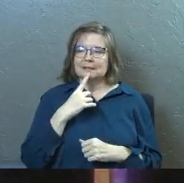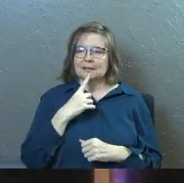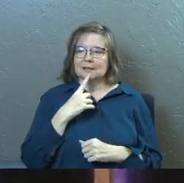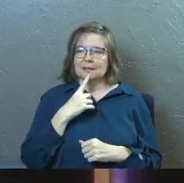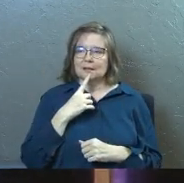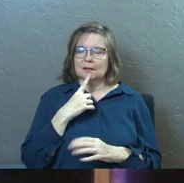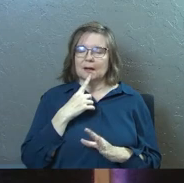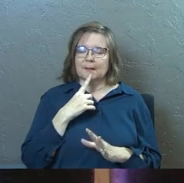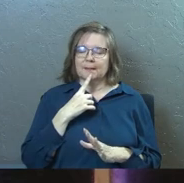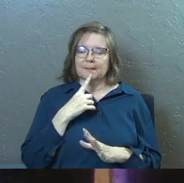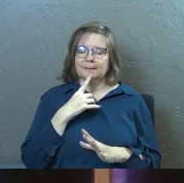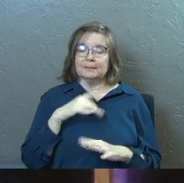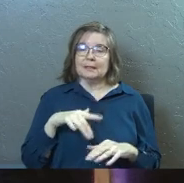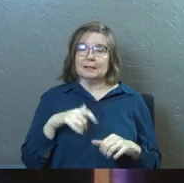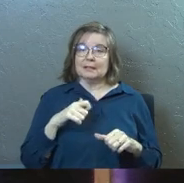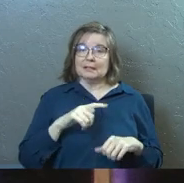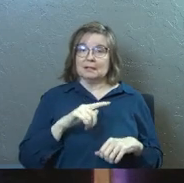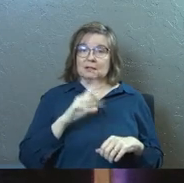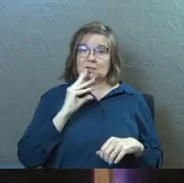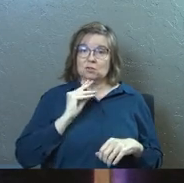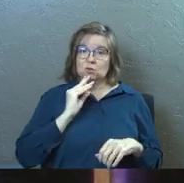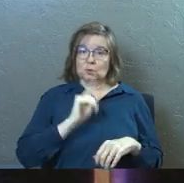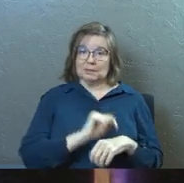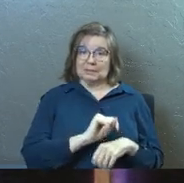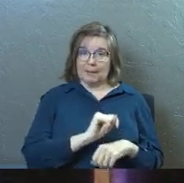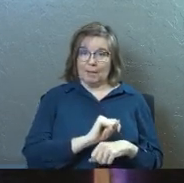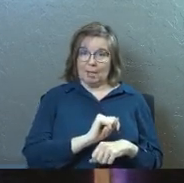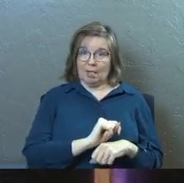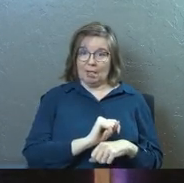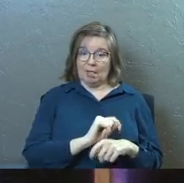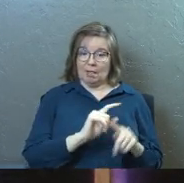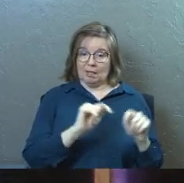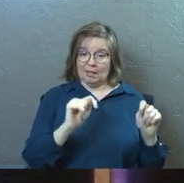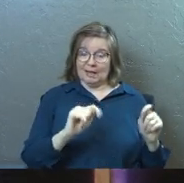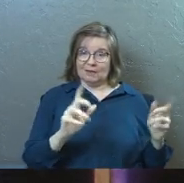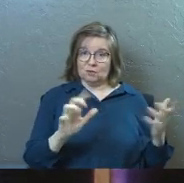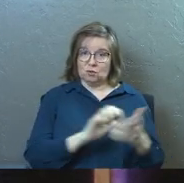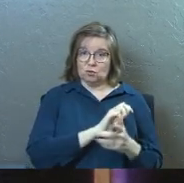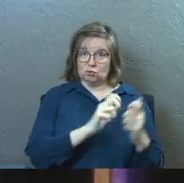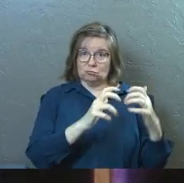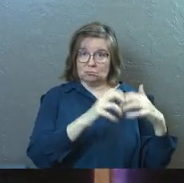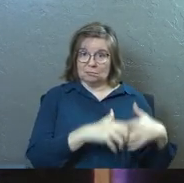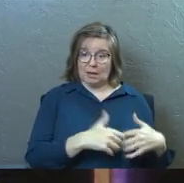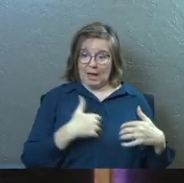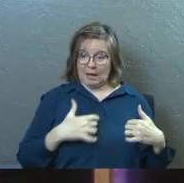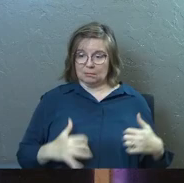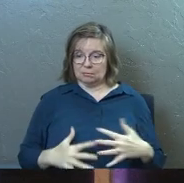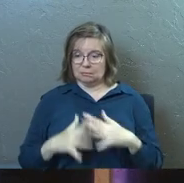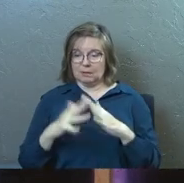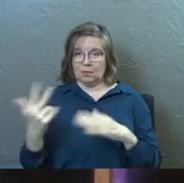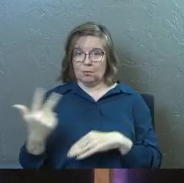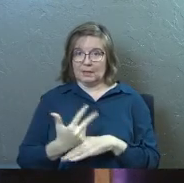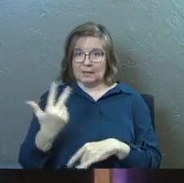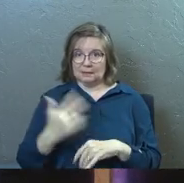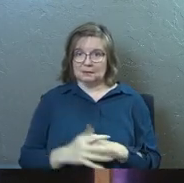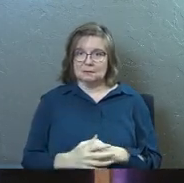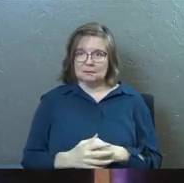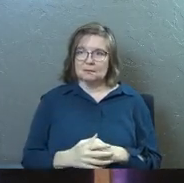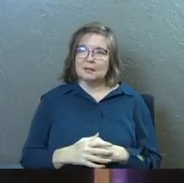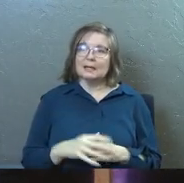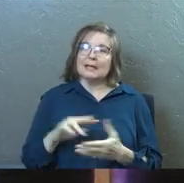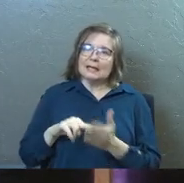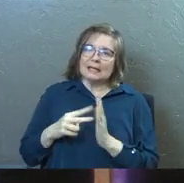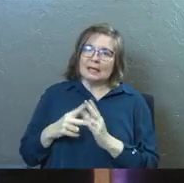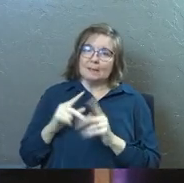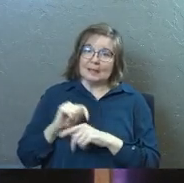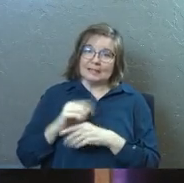said, take this Jewish temple, and if you destroy it, he said, I'll raise it again in 3 days. And